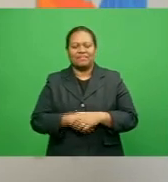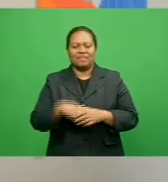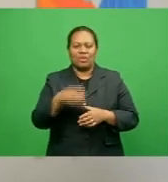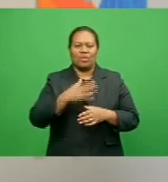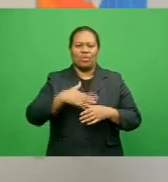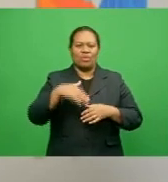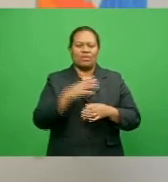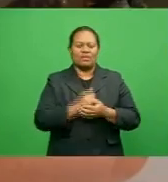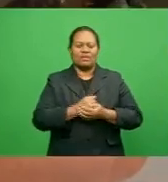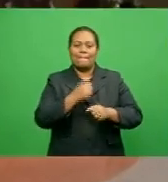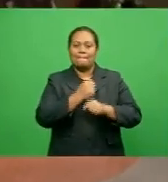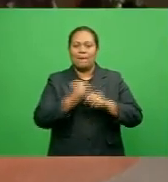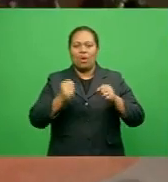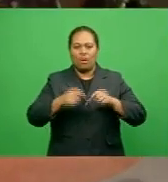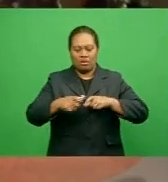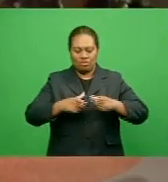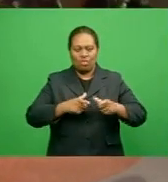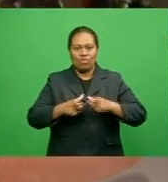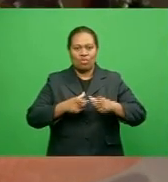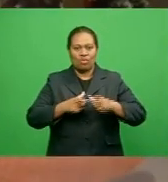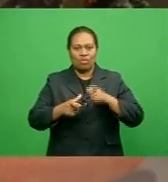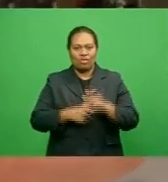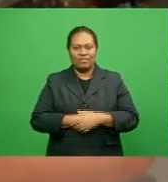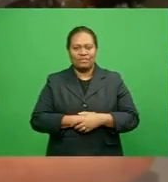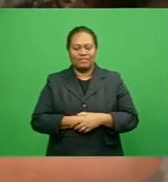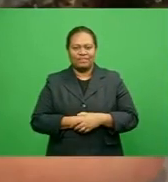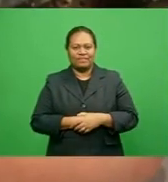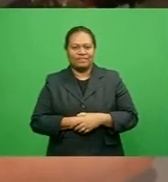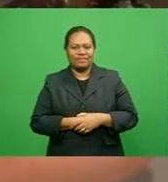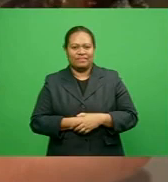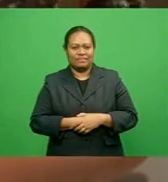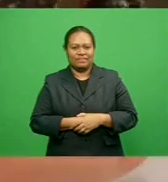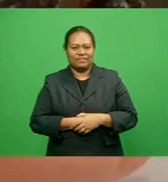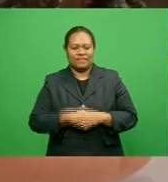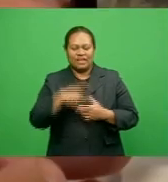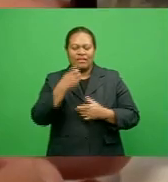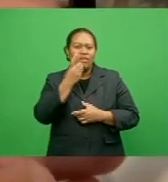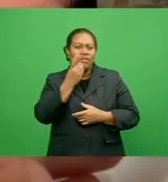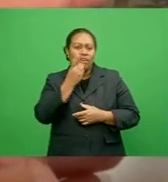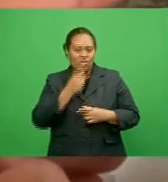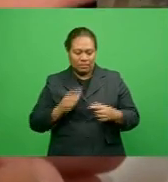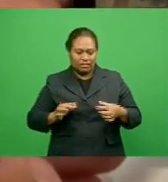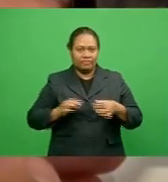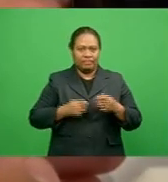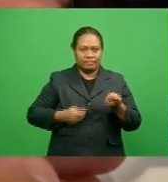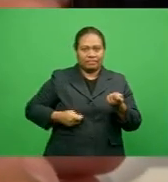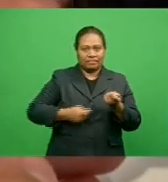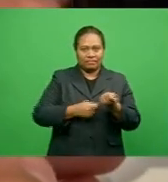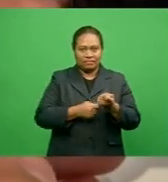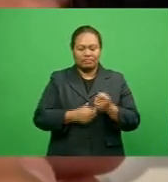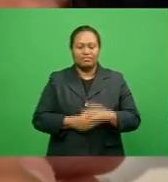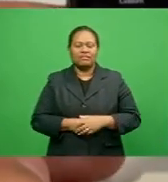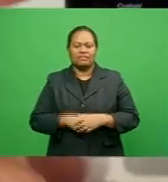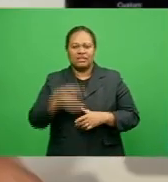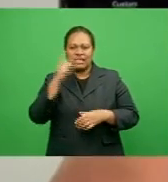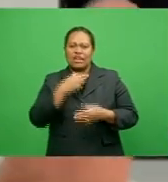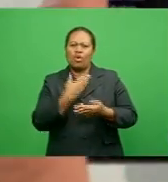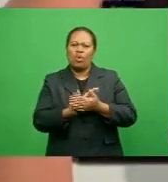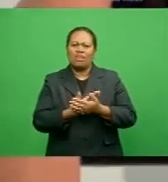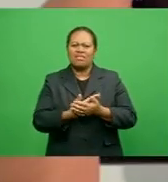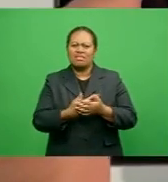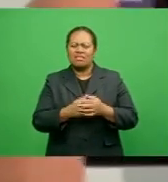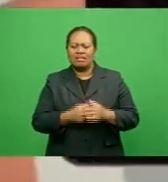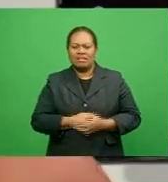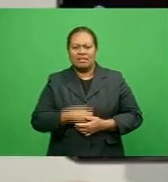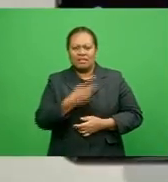HS Power Control, aka heat suppression. If your phone is plugged in, the idea is you could turn on the mode, and this